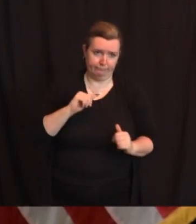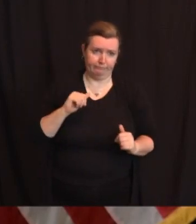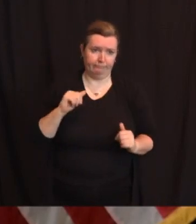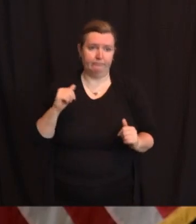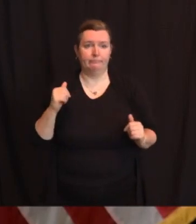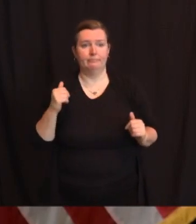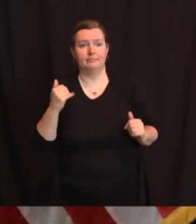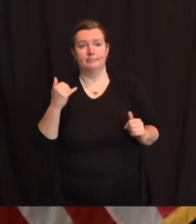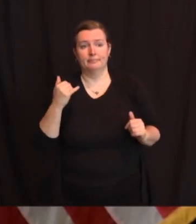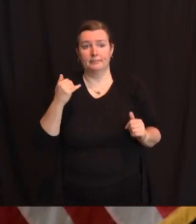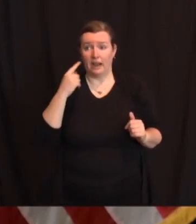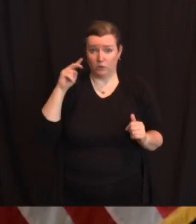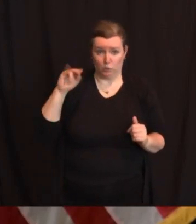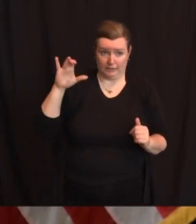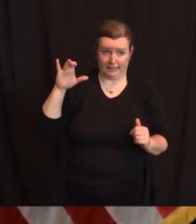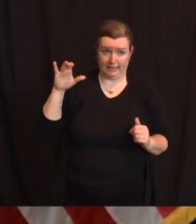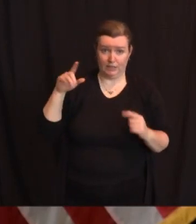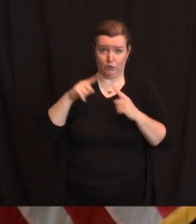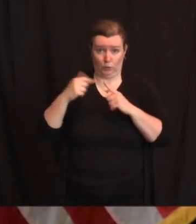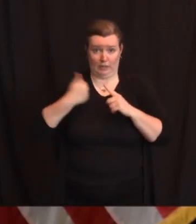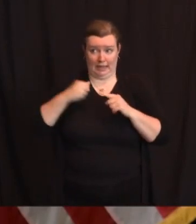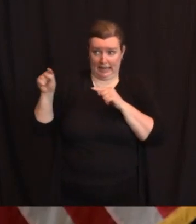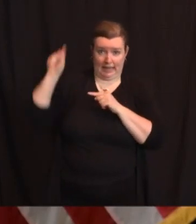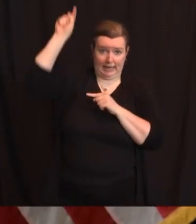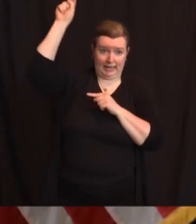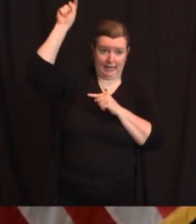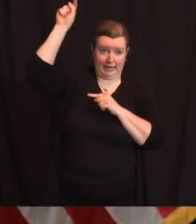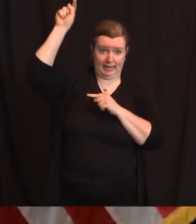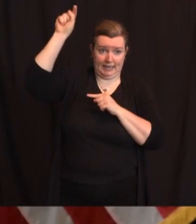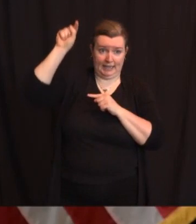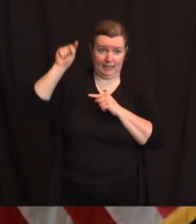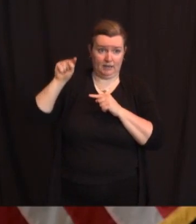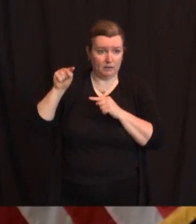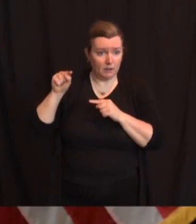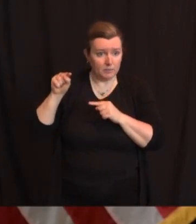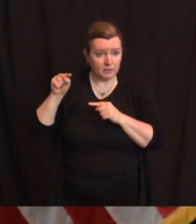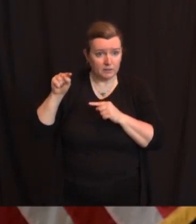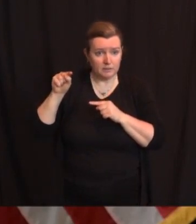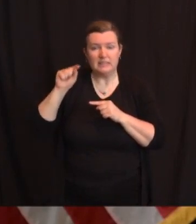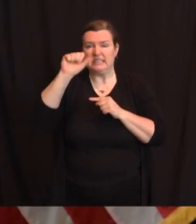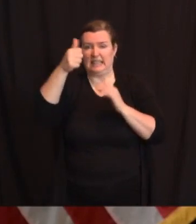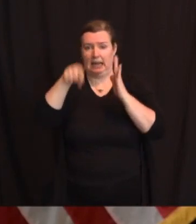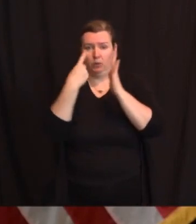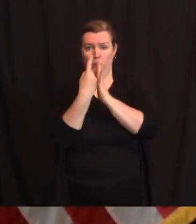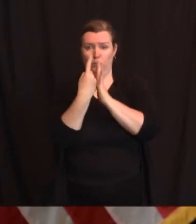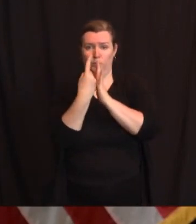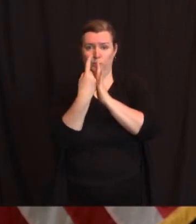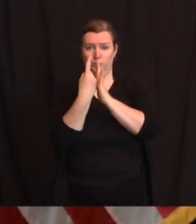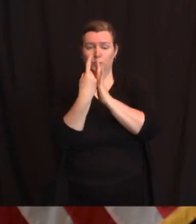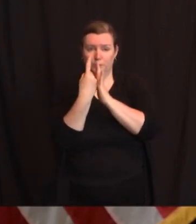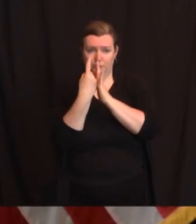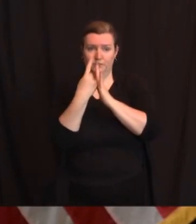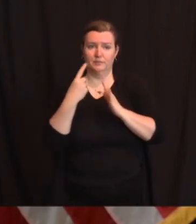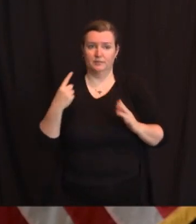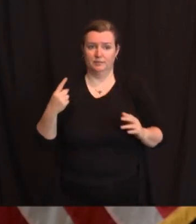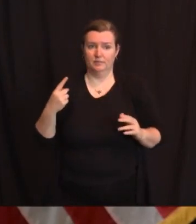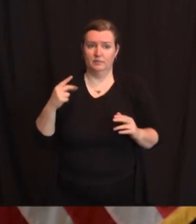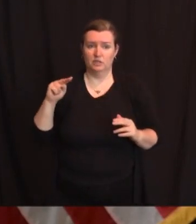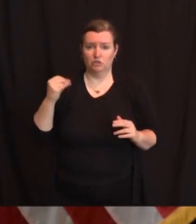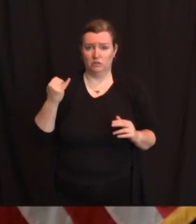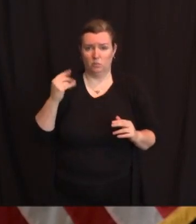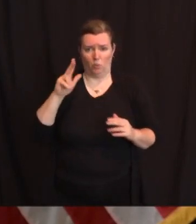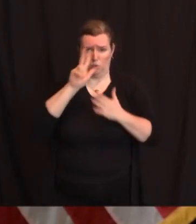Canadian border, it's a 10-hour drive. It's hard to get more than a 3-hour drive in New Jersey. We're all packed in together. It's the densest state in the nation.